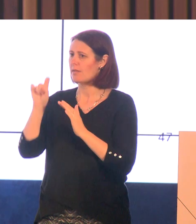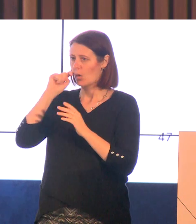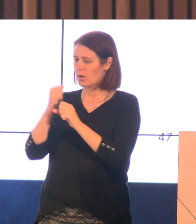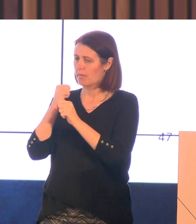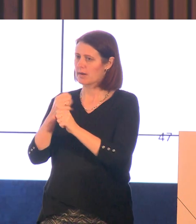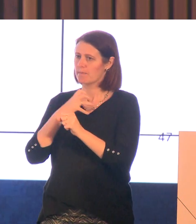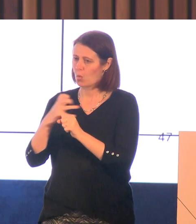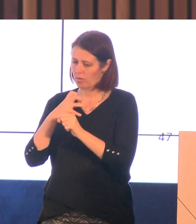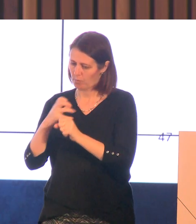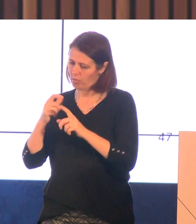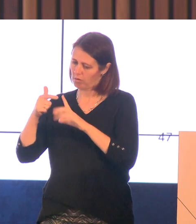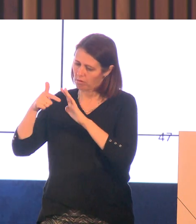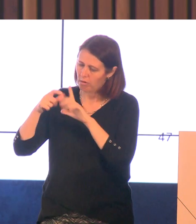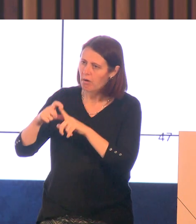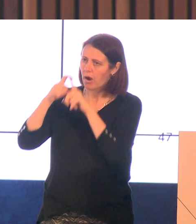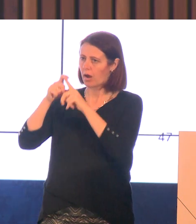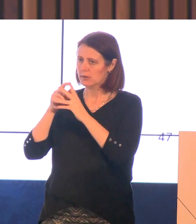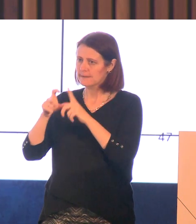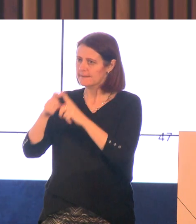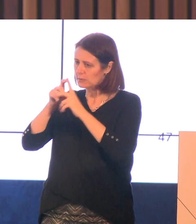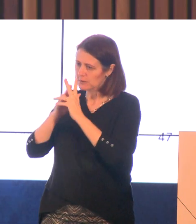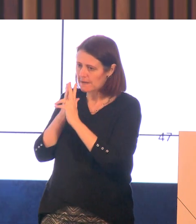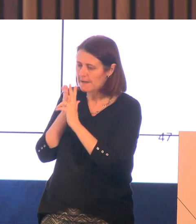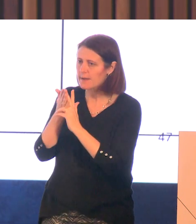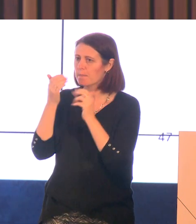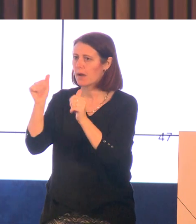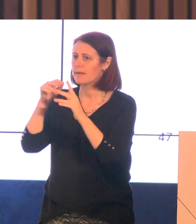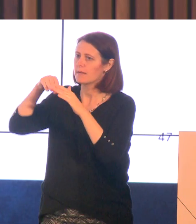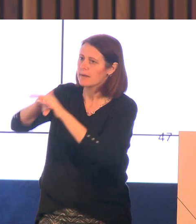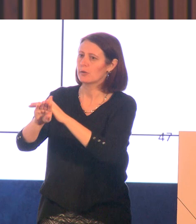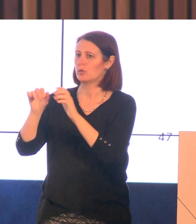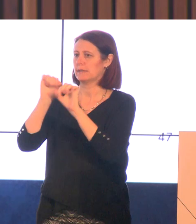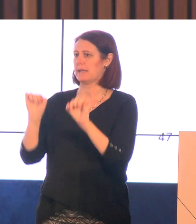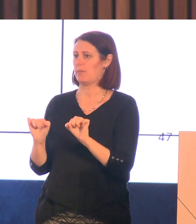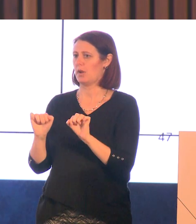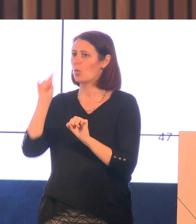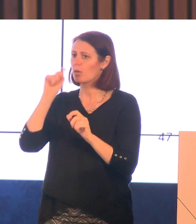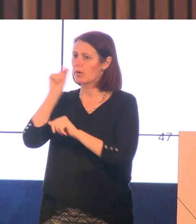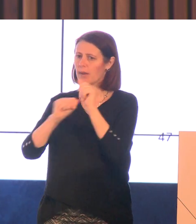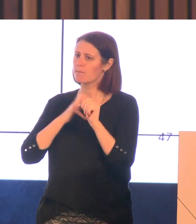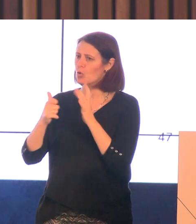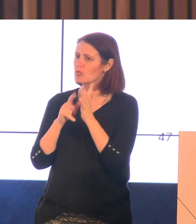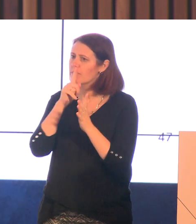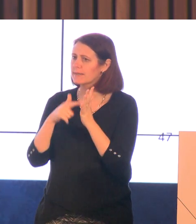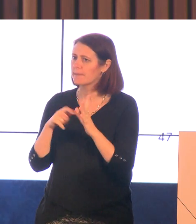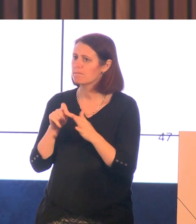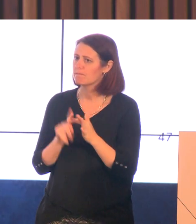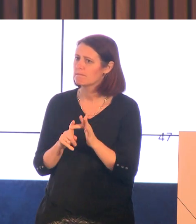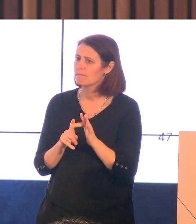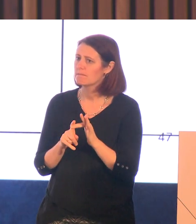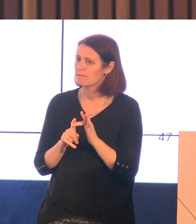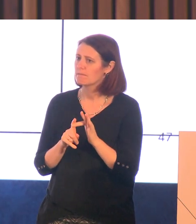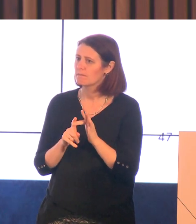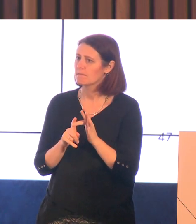more complex for people to get into the scheme. It will become more bureaucratic. And